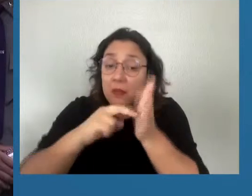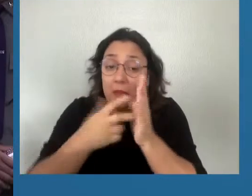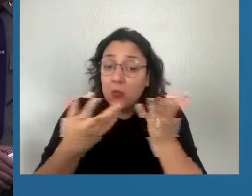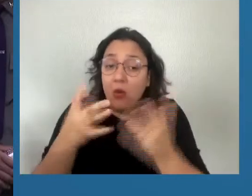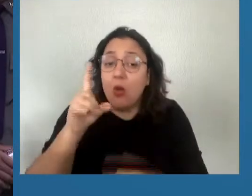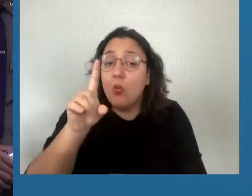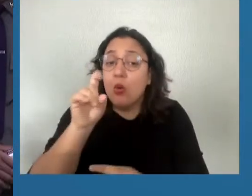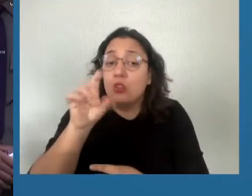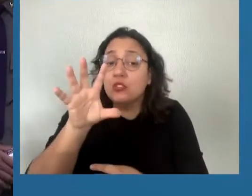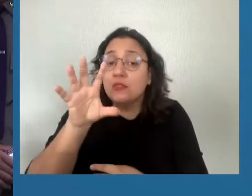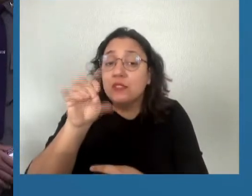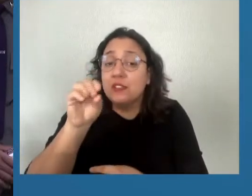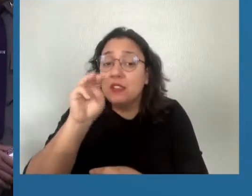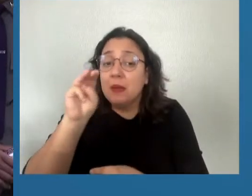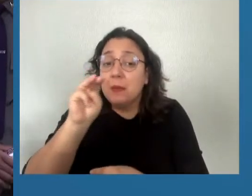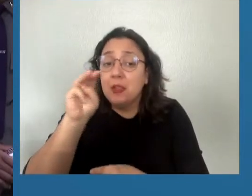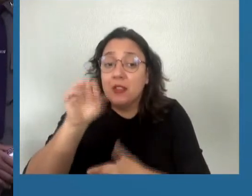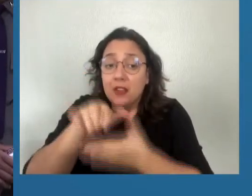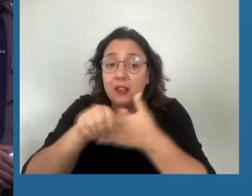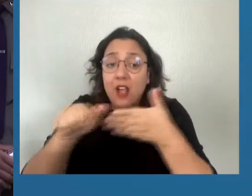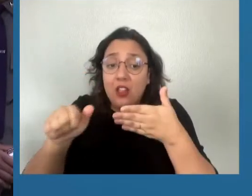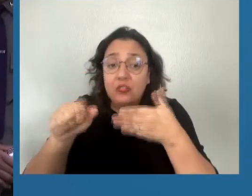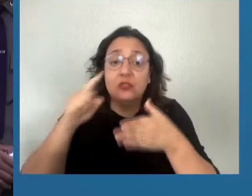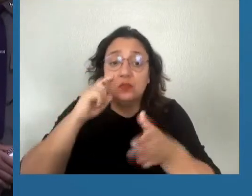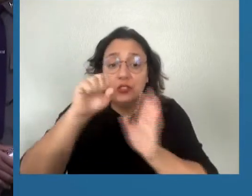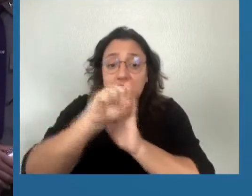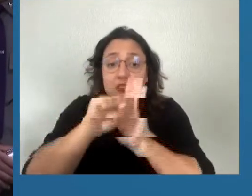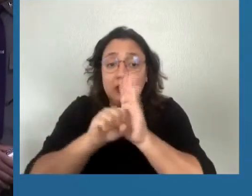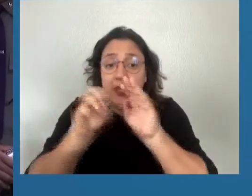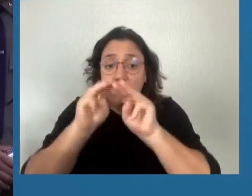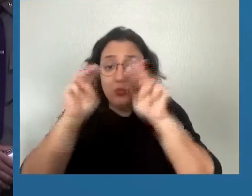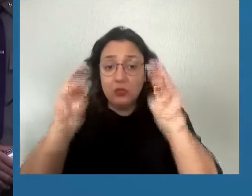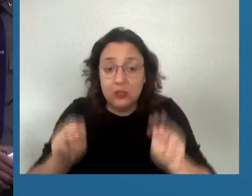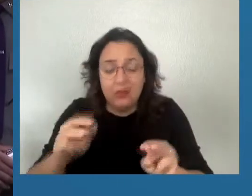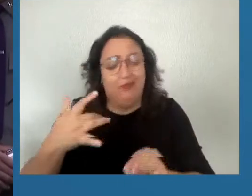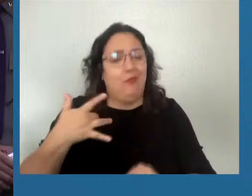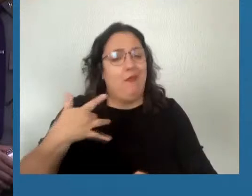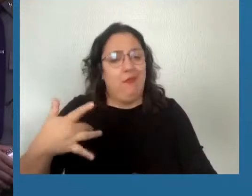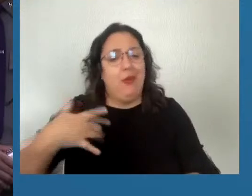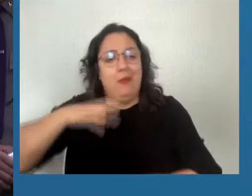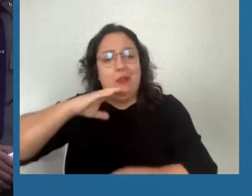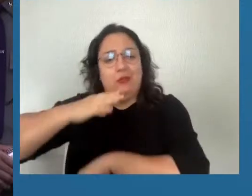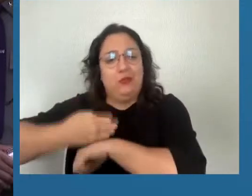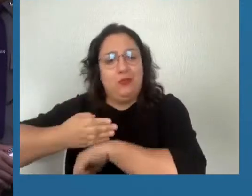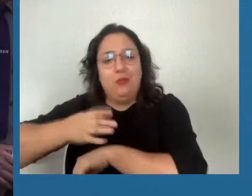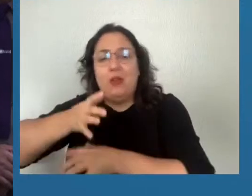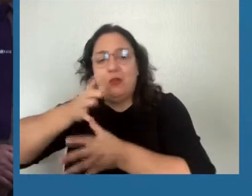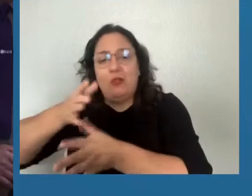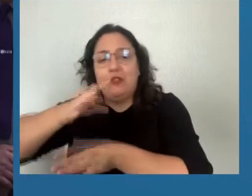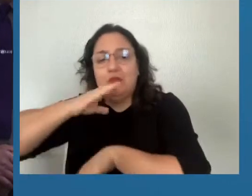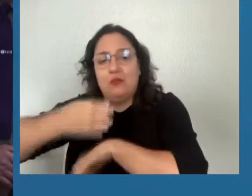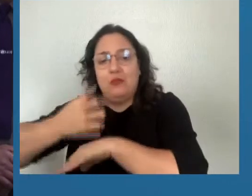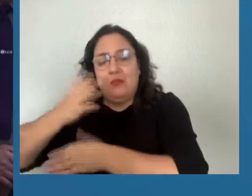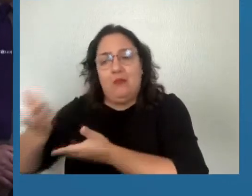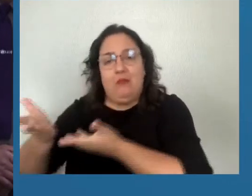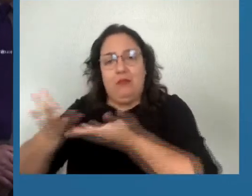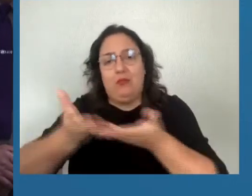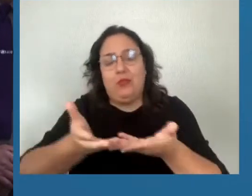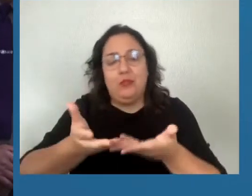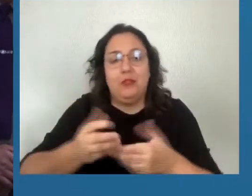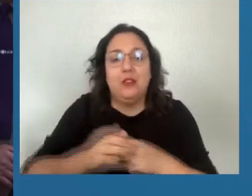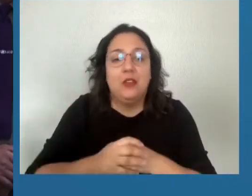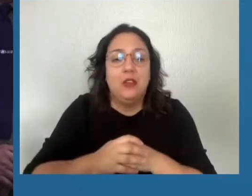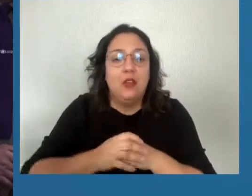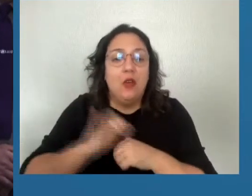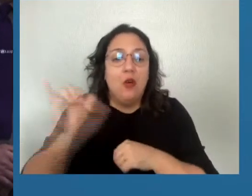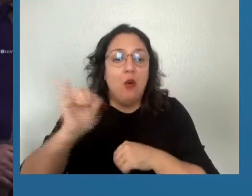a place I take my granddaughter to when she visits. Funding the next phase of 787, the on-ramp center, the